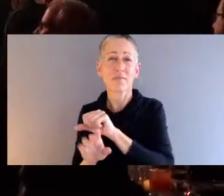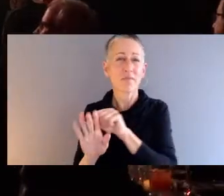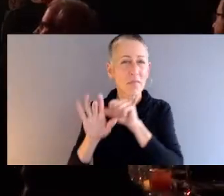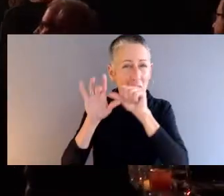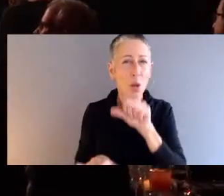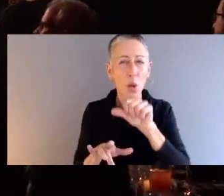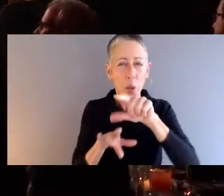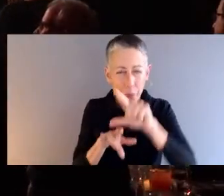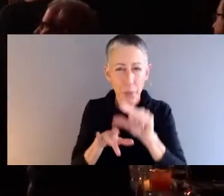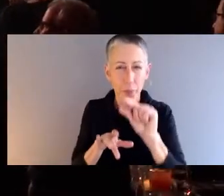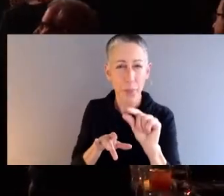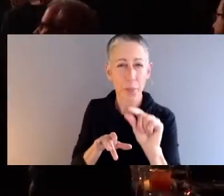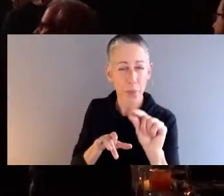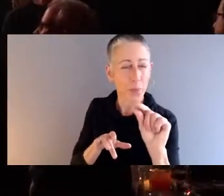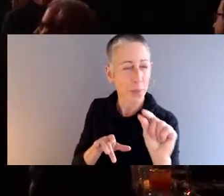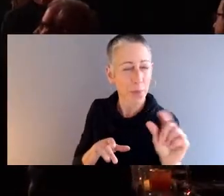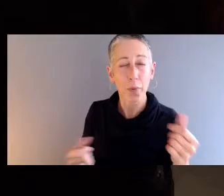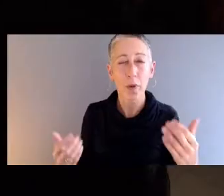fast,